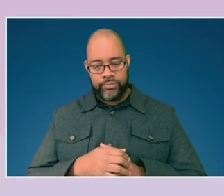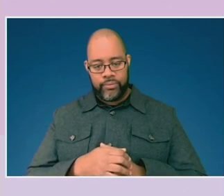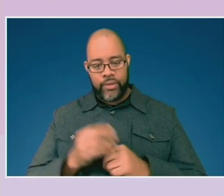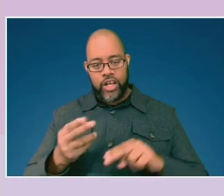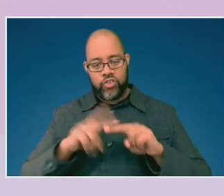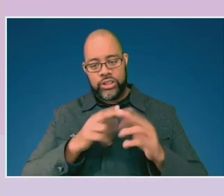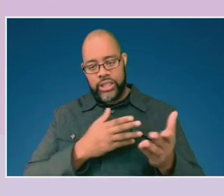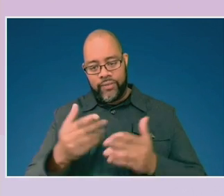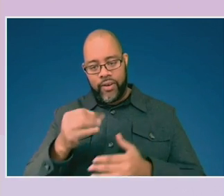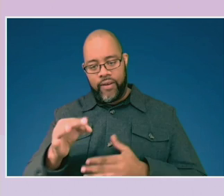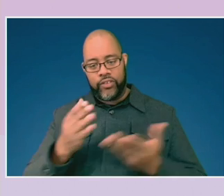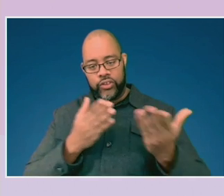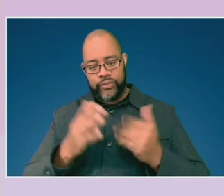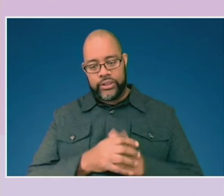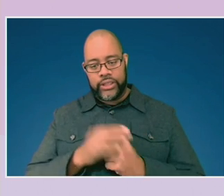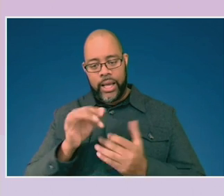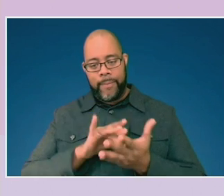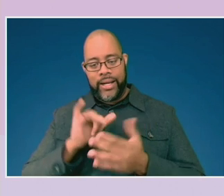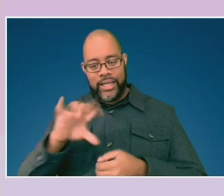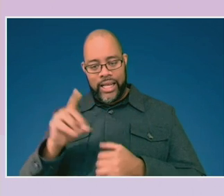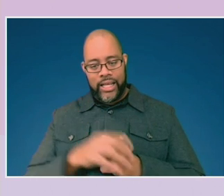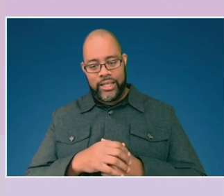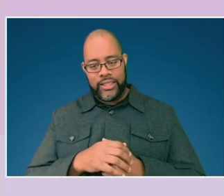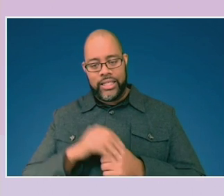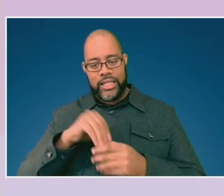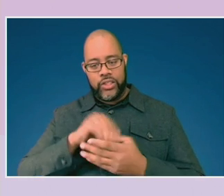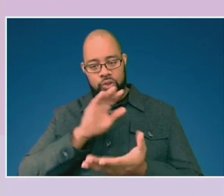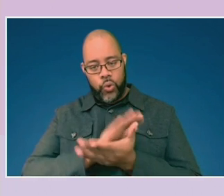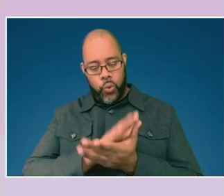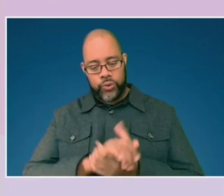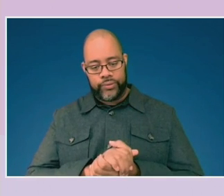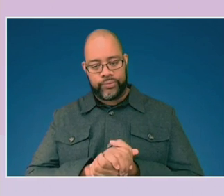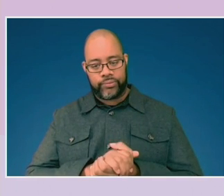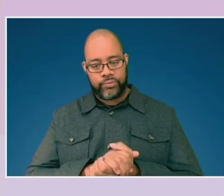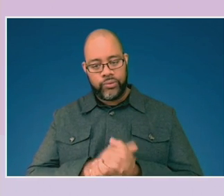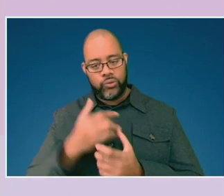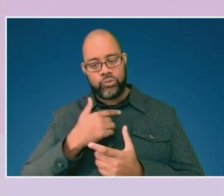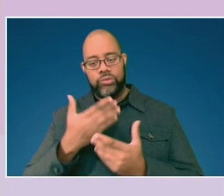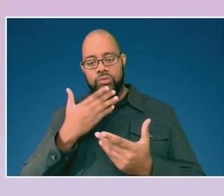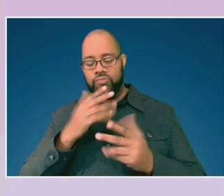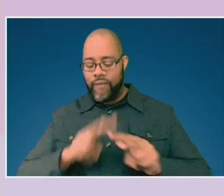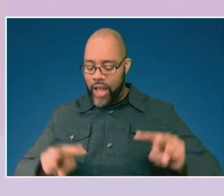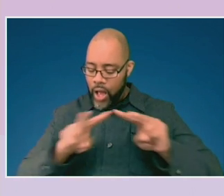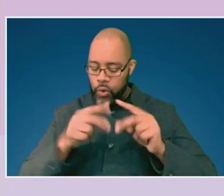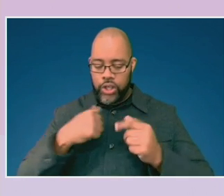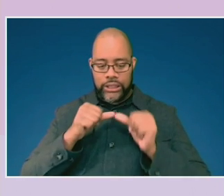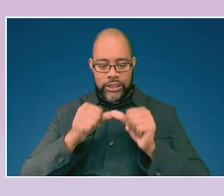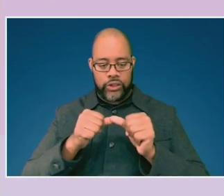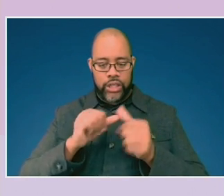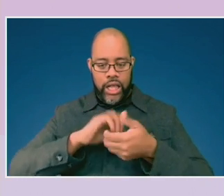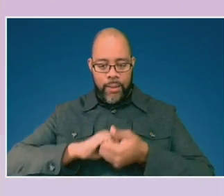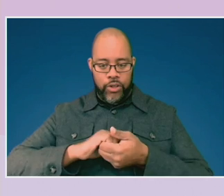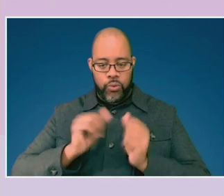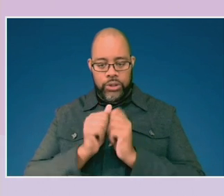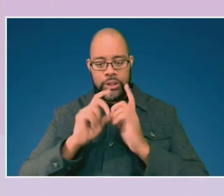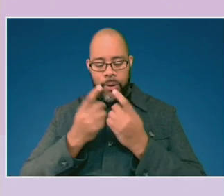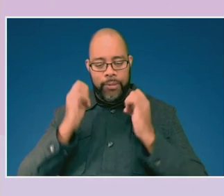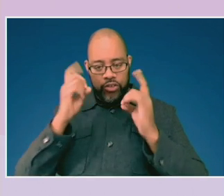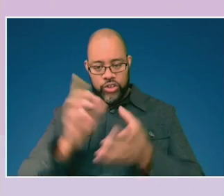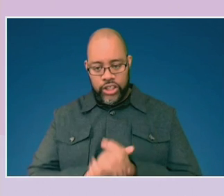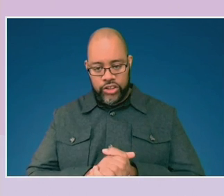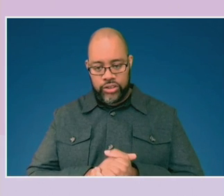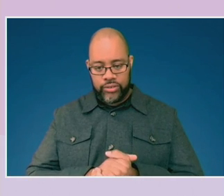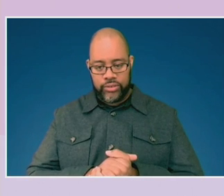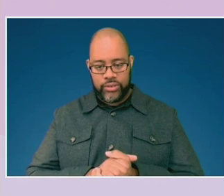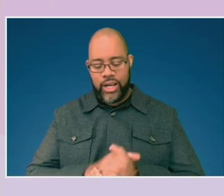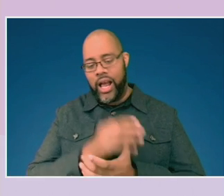increasing the delivery of services in Medicaid in schools. We greatly value our continued collaboration with the Department of Education,